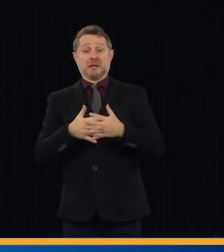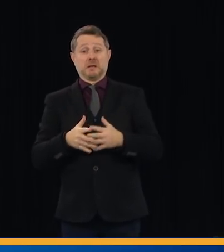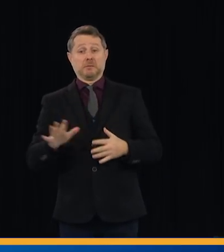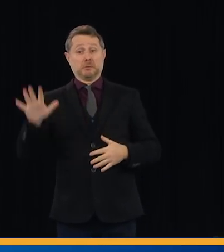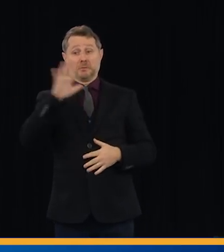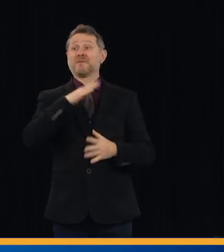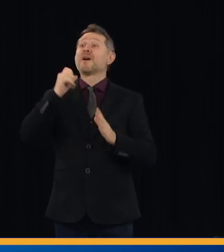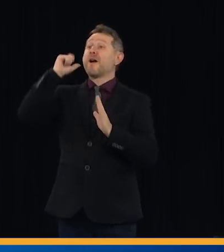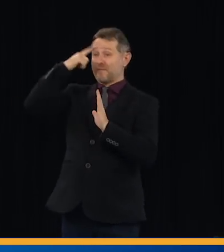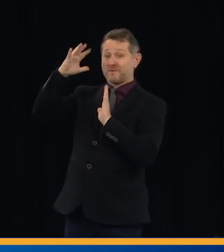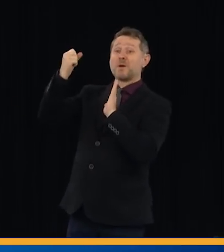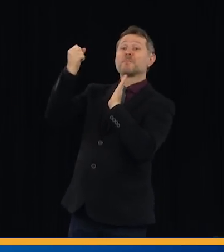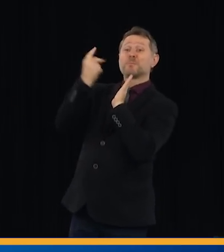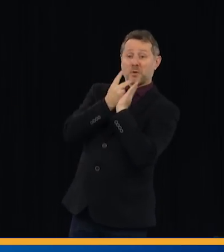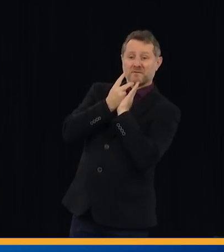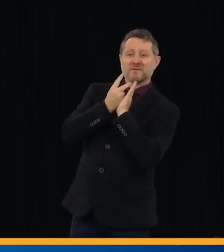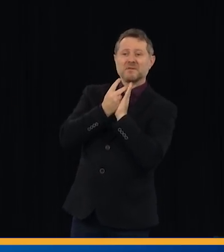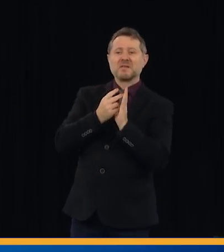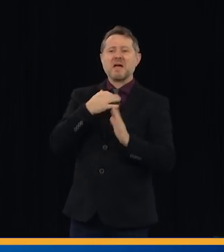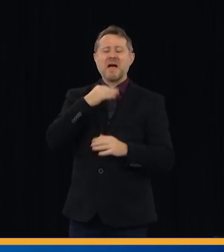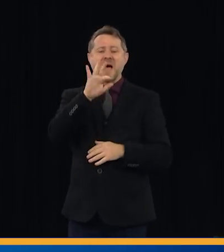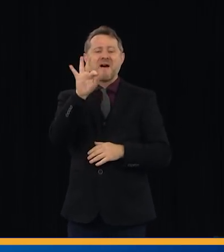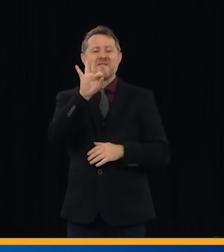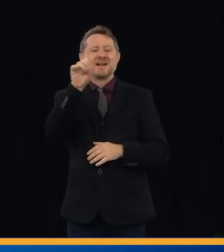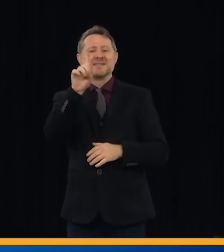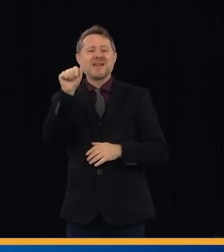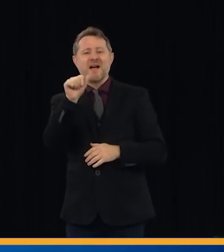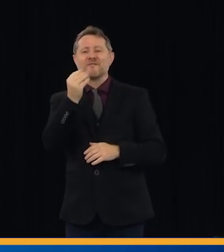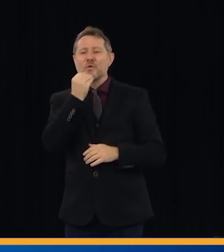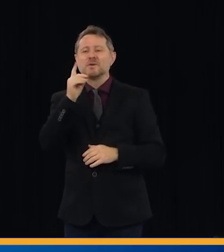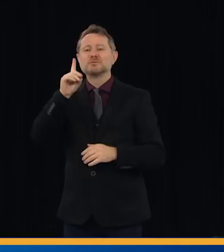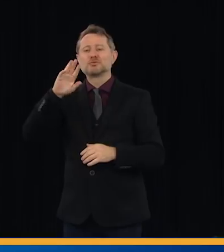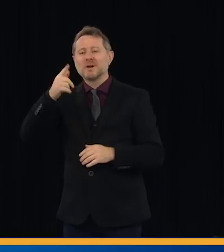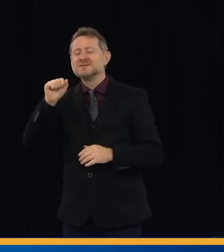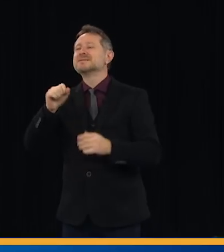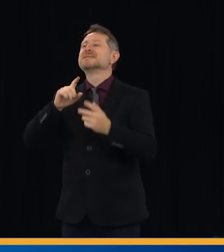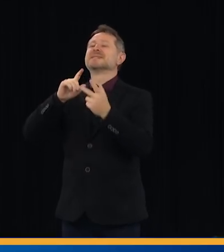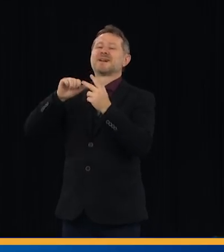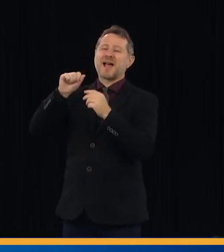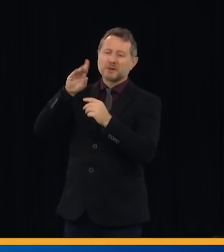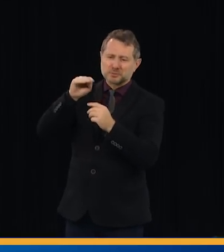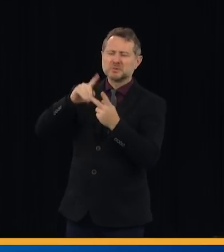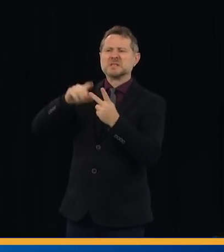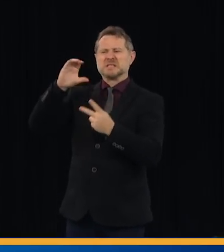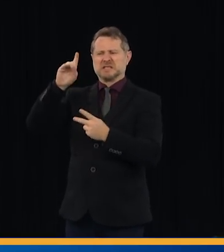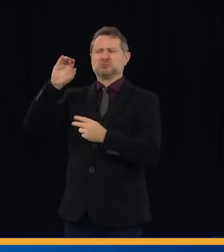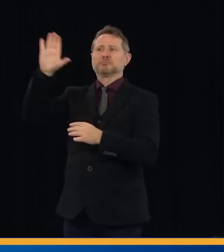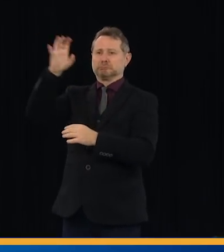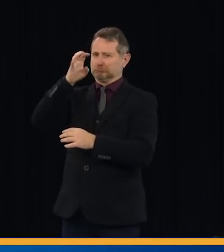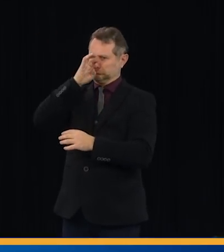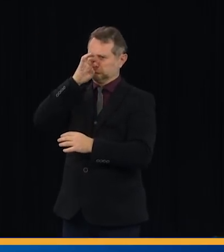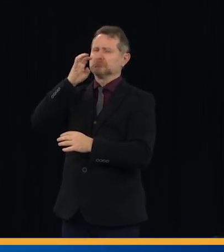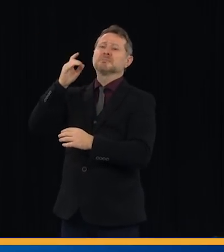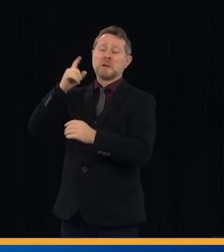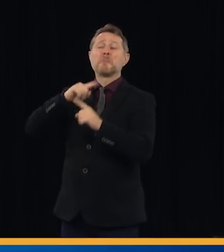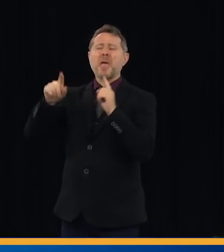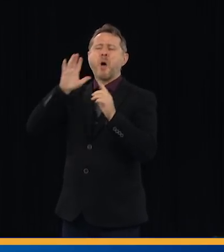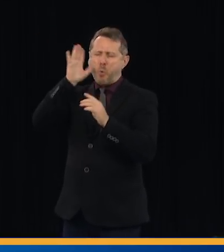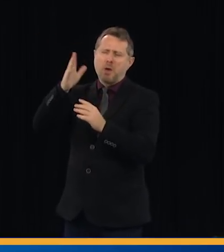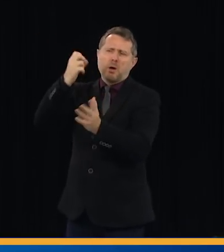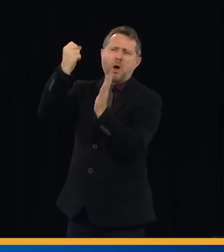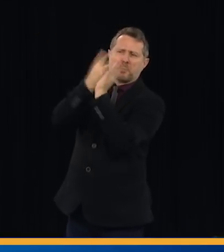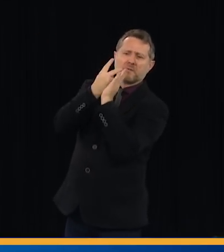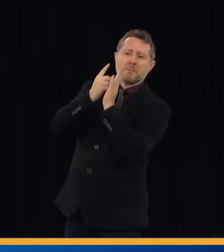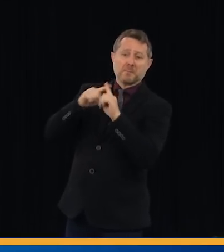the FDA and CDC in this country. It served us well in normal circumstances. These are not